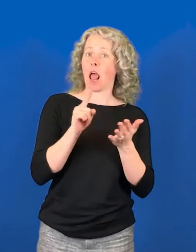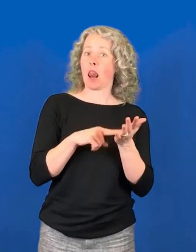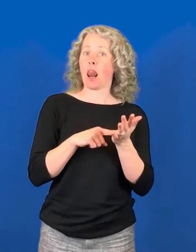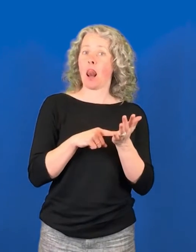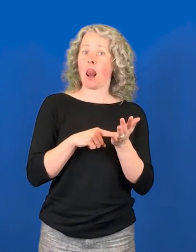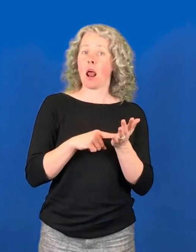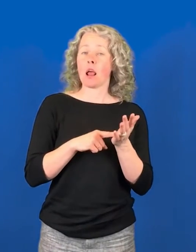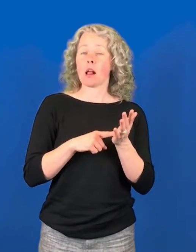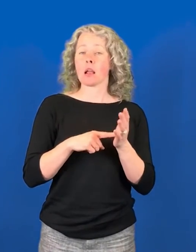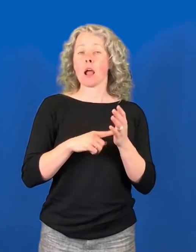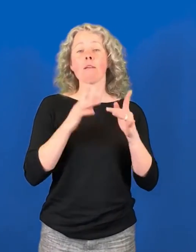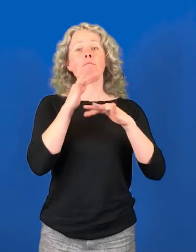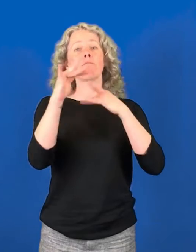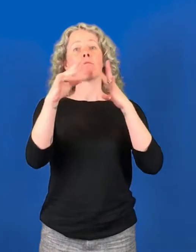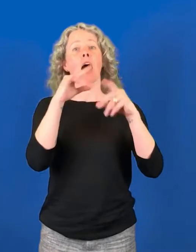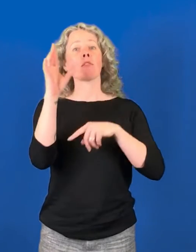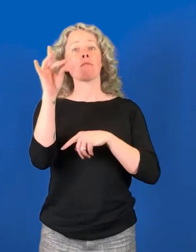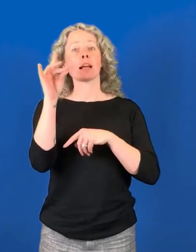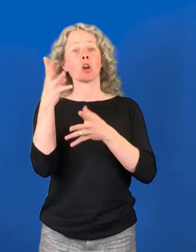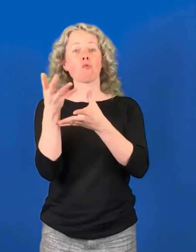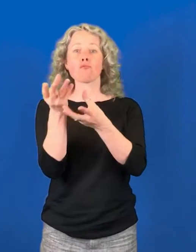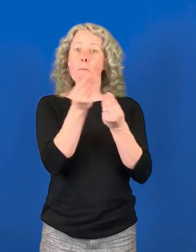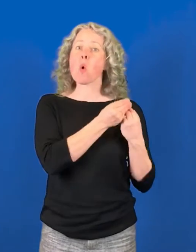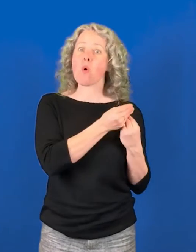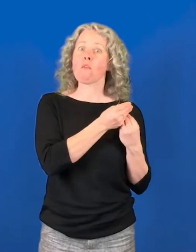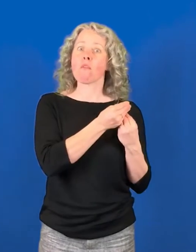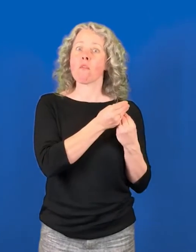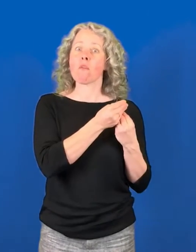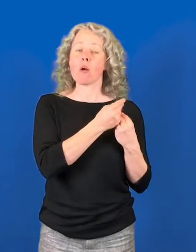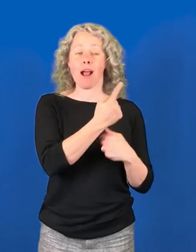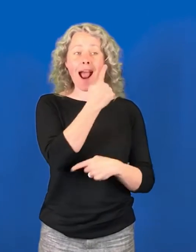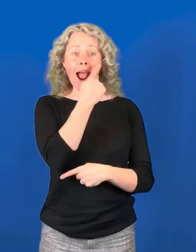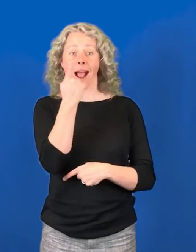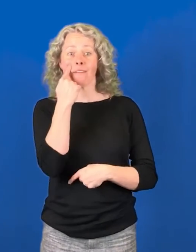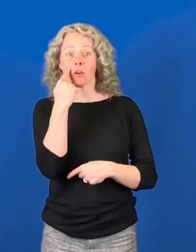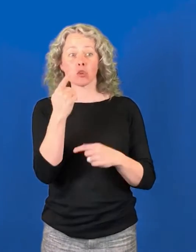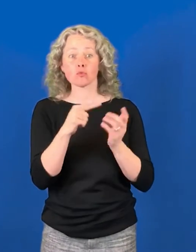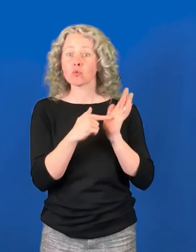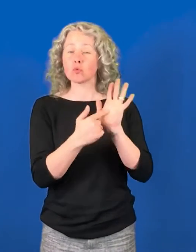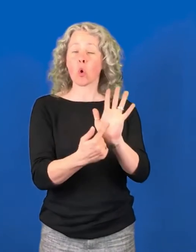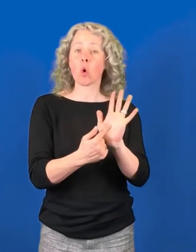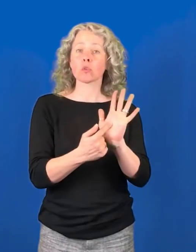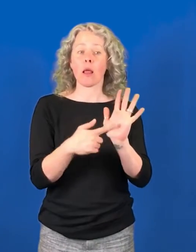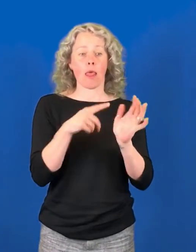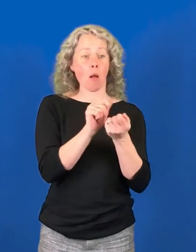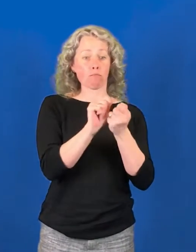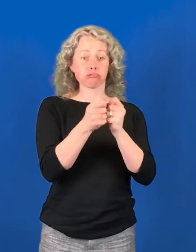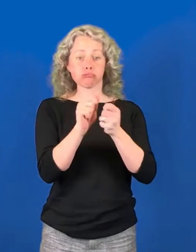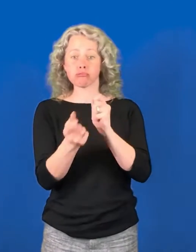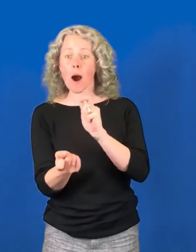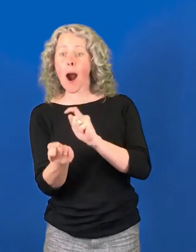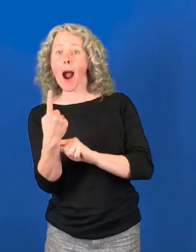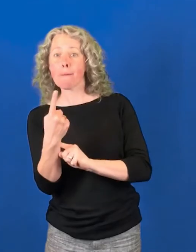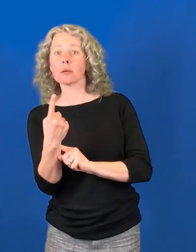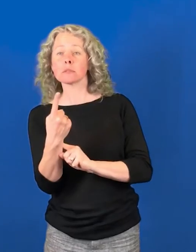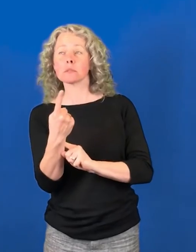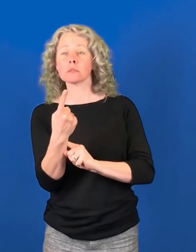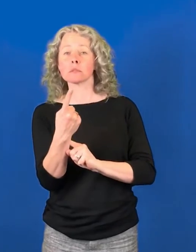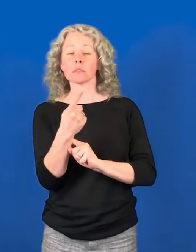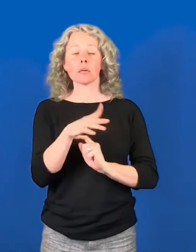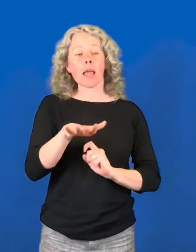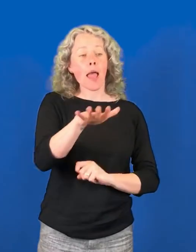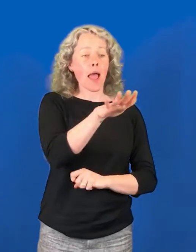remove particularly virally infected cells. What we're seeing, and the evidence suggests, is that whereas there's mutations that are